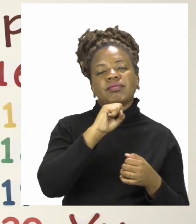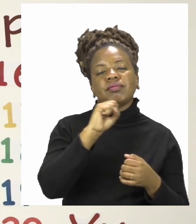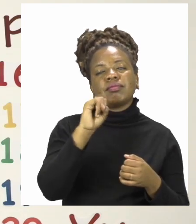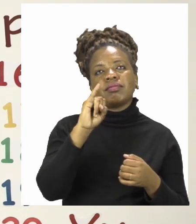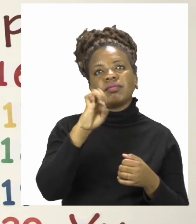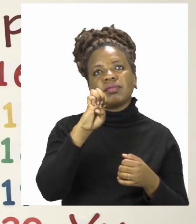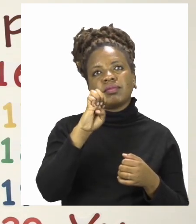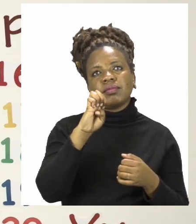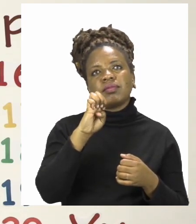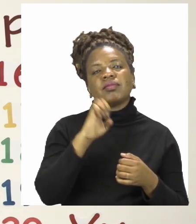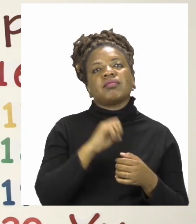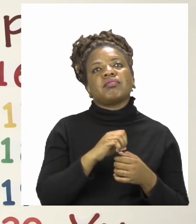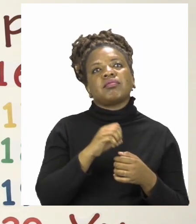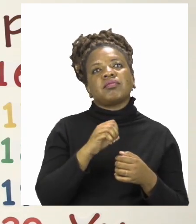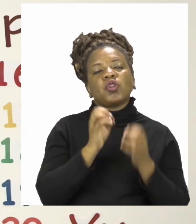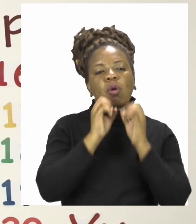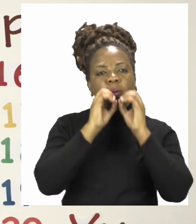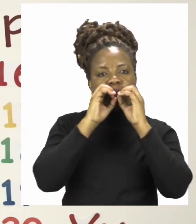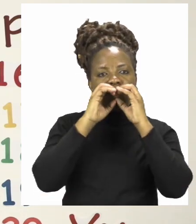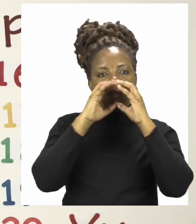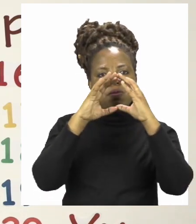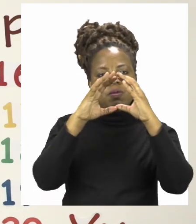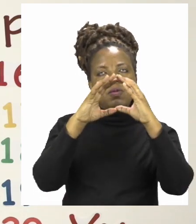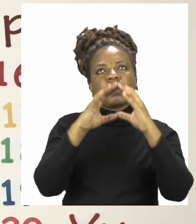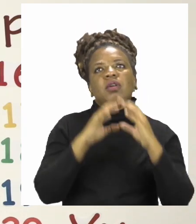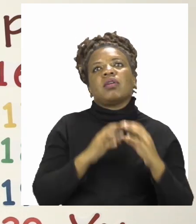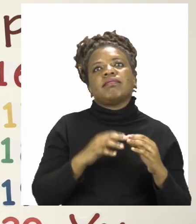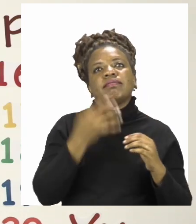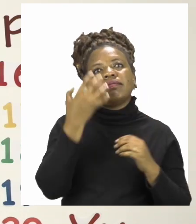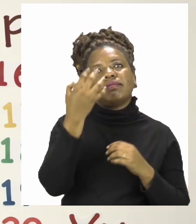write she